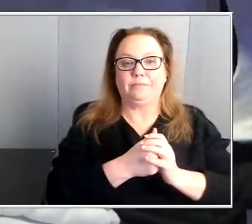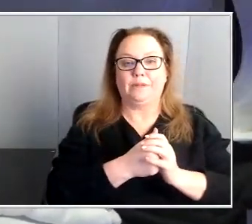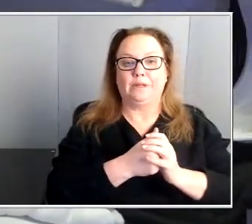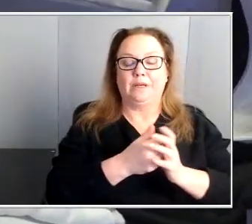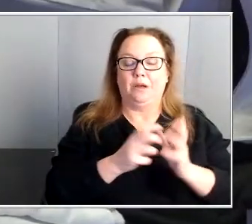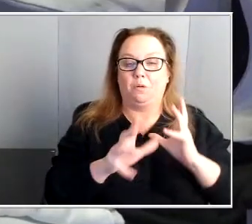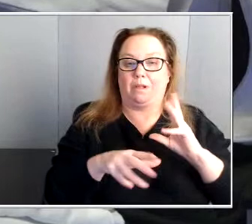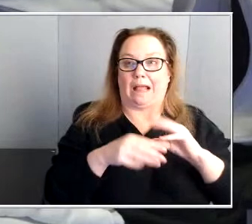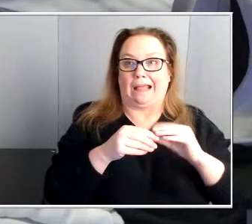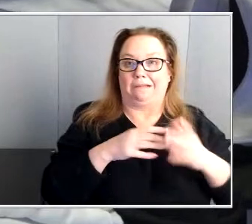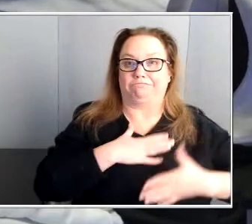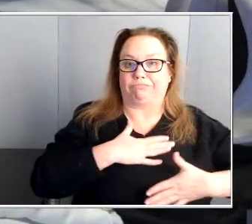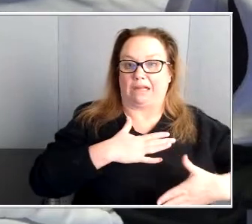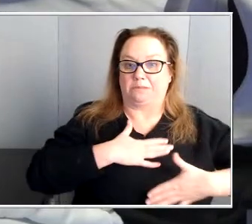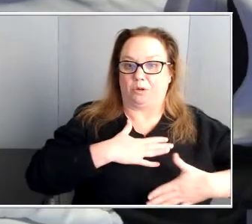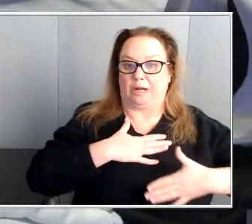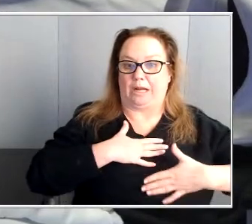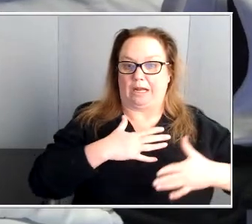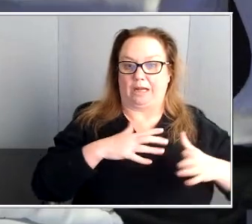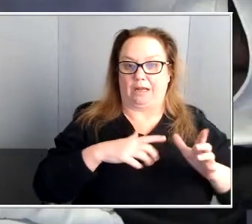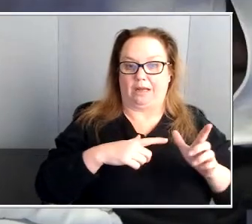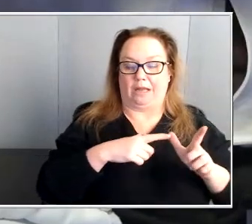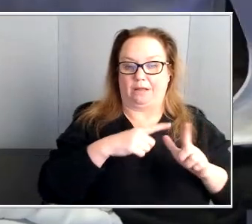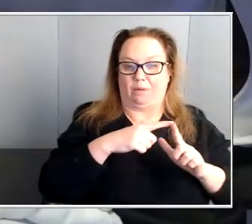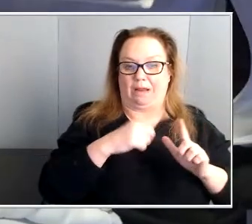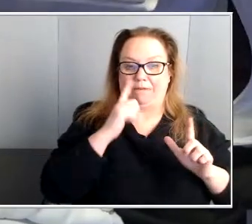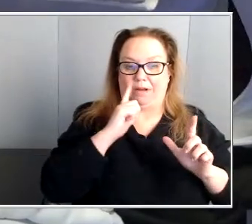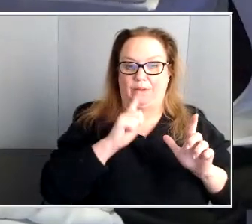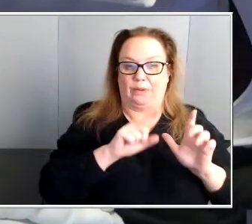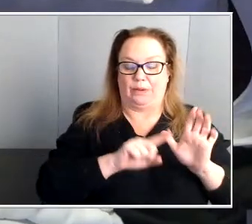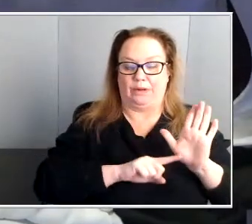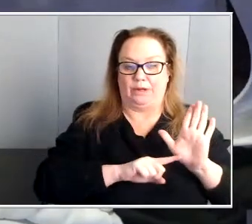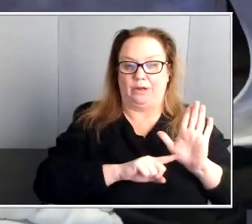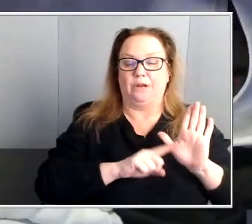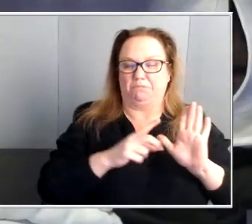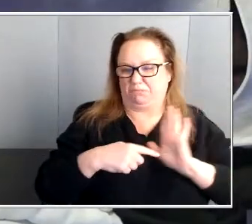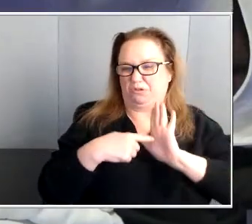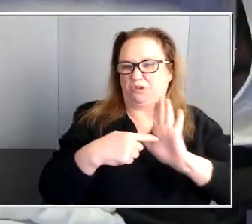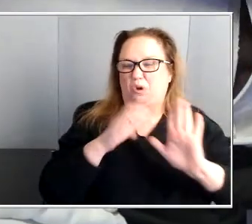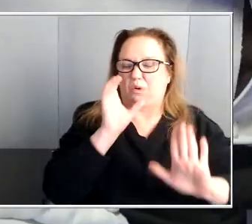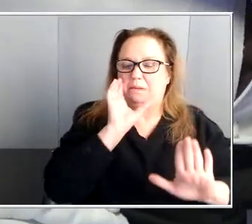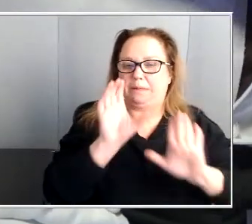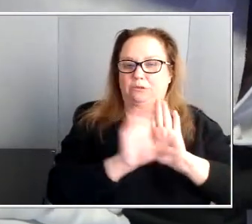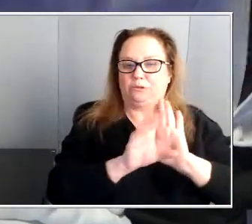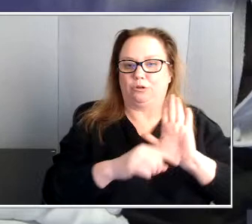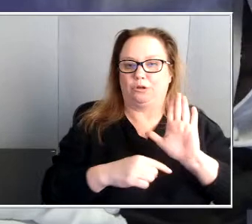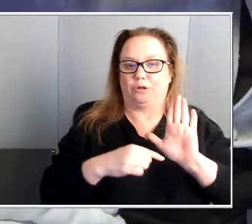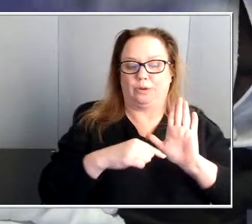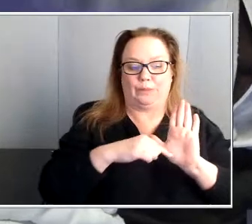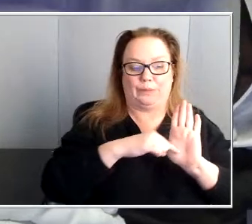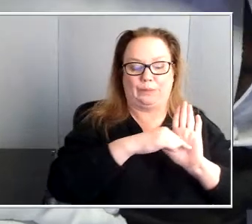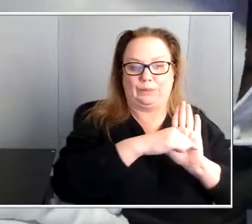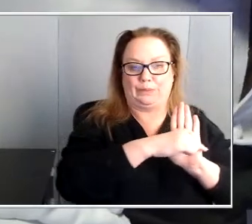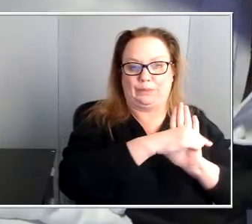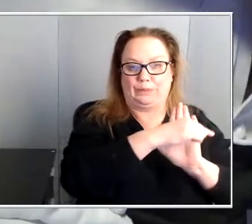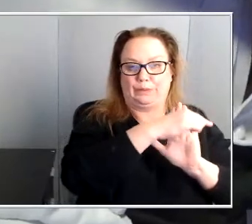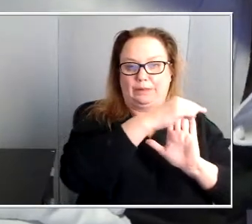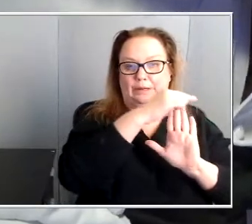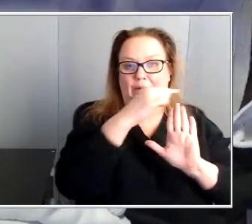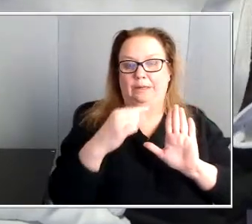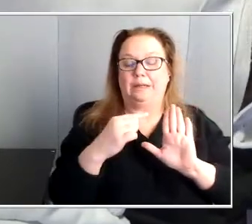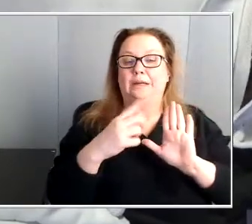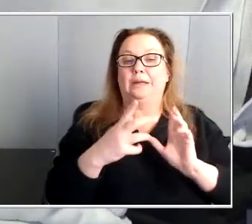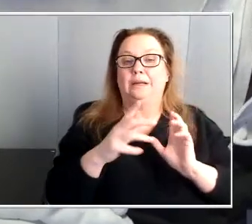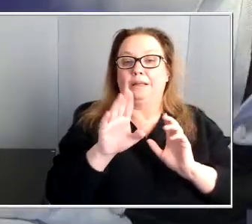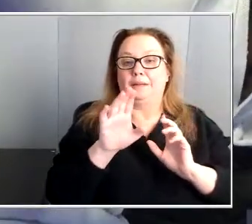blood. We have an outflow graft here. It was shown in the previous picture, and this will force the blood into